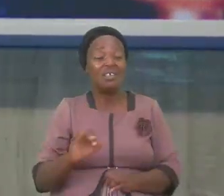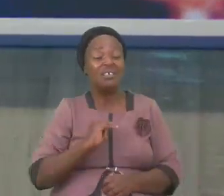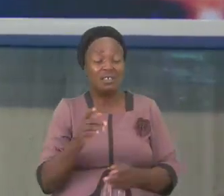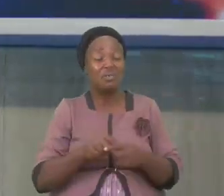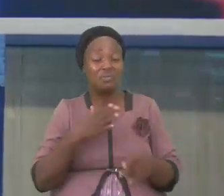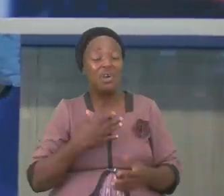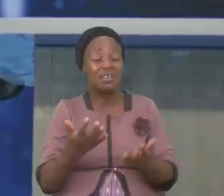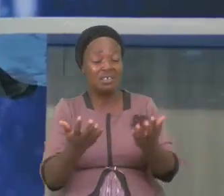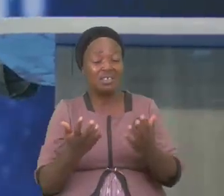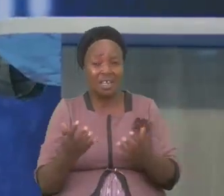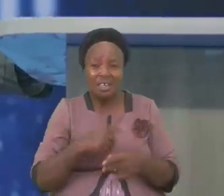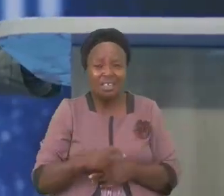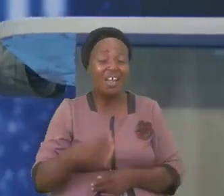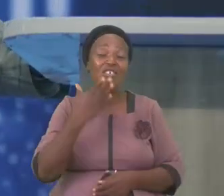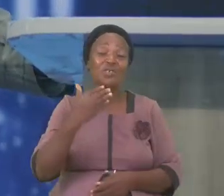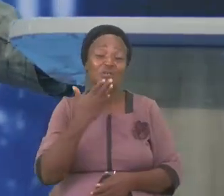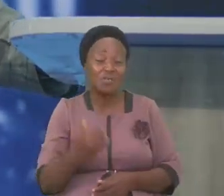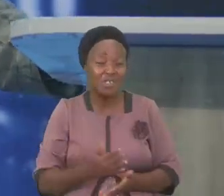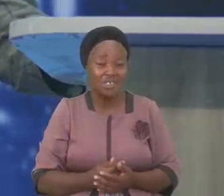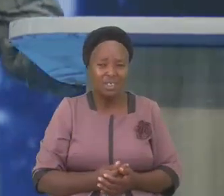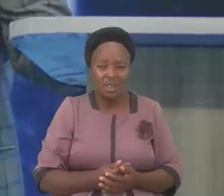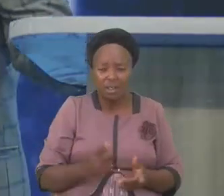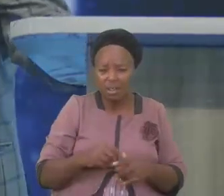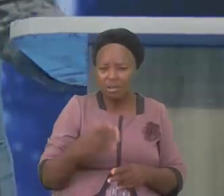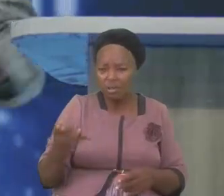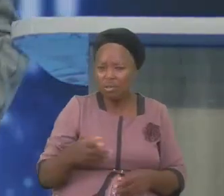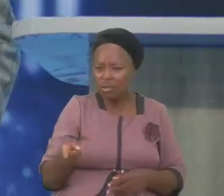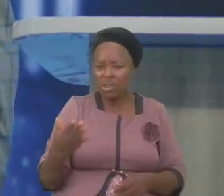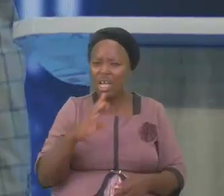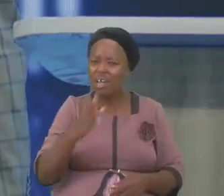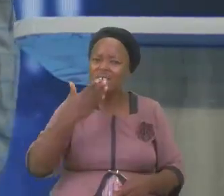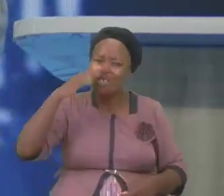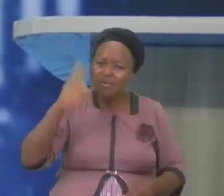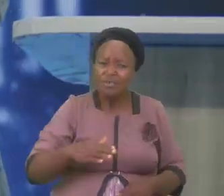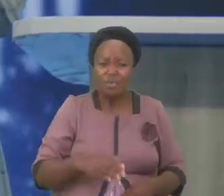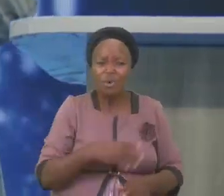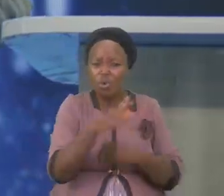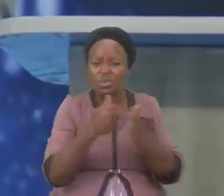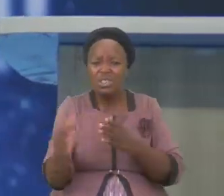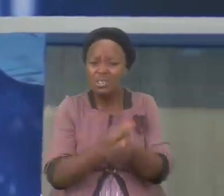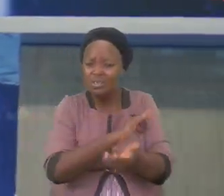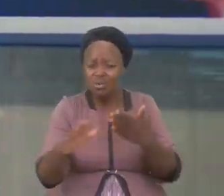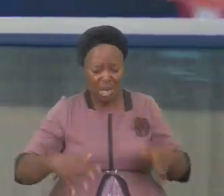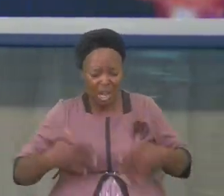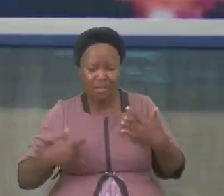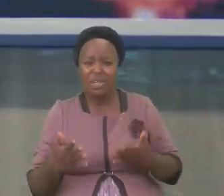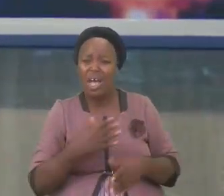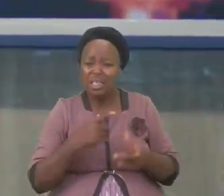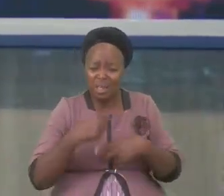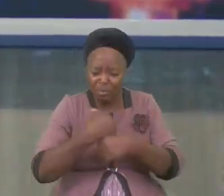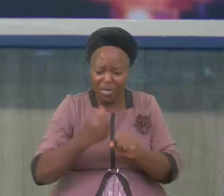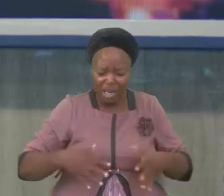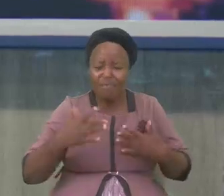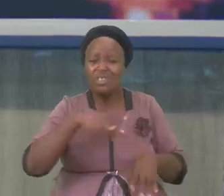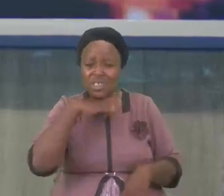destroy lives. They define lives, but they call them by a good language. And because they put a good